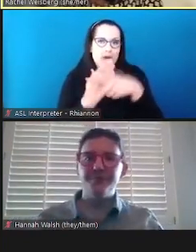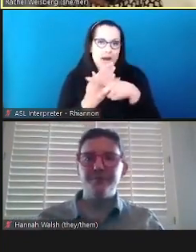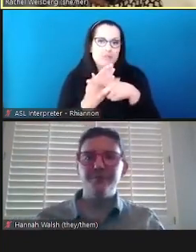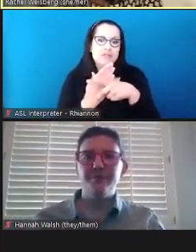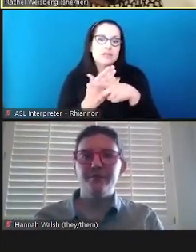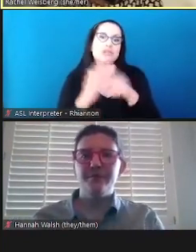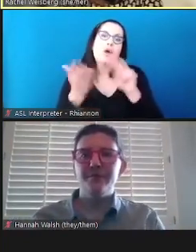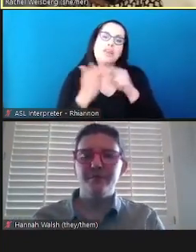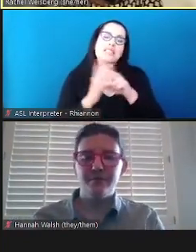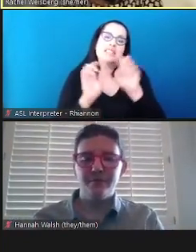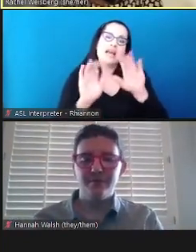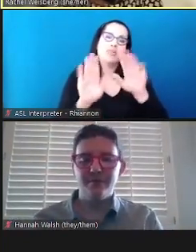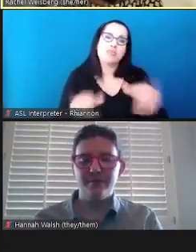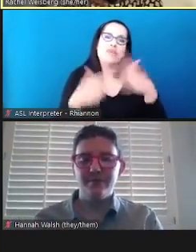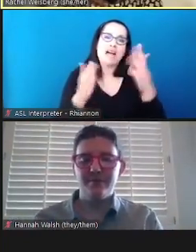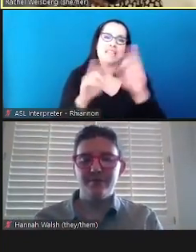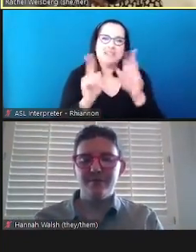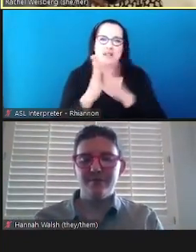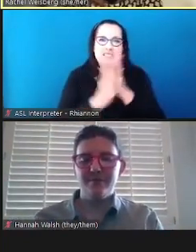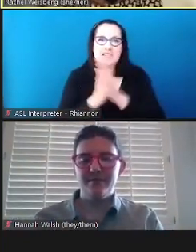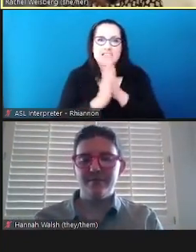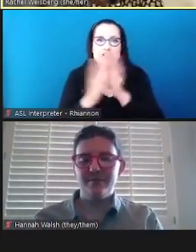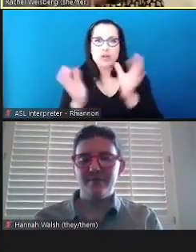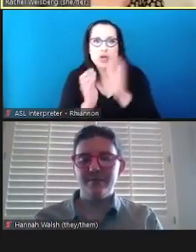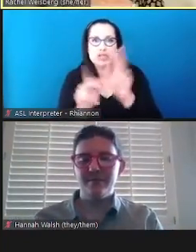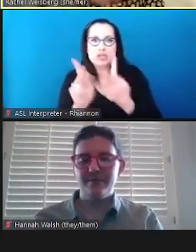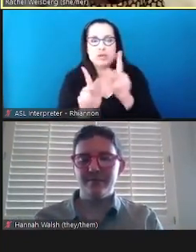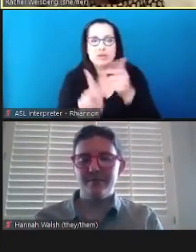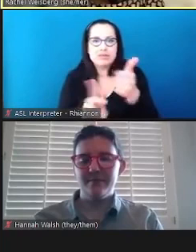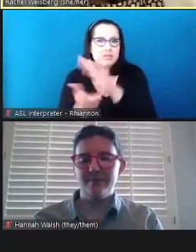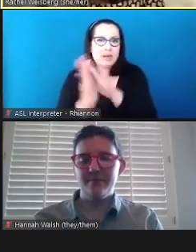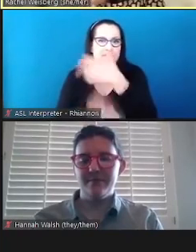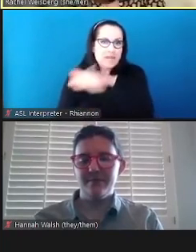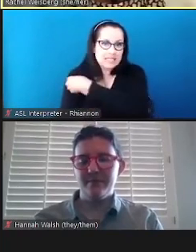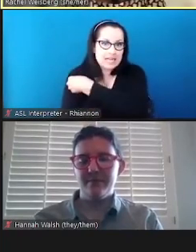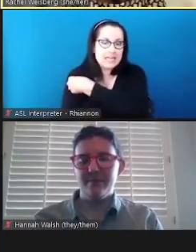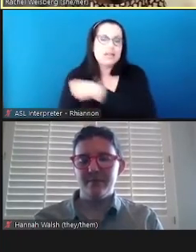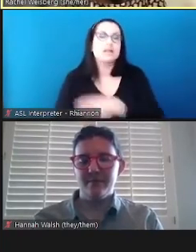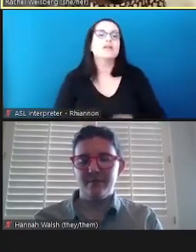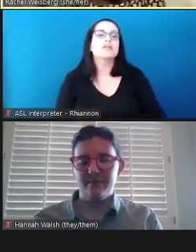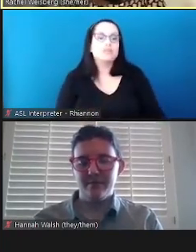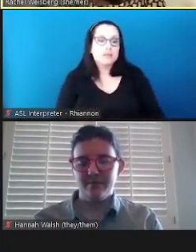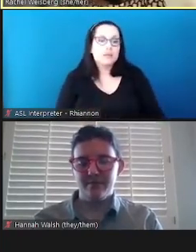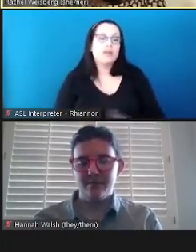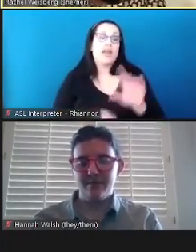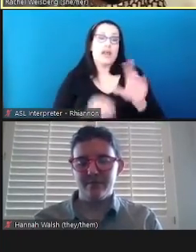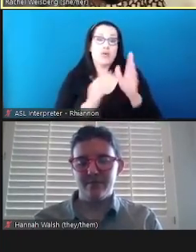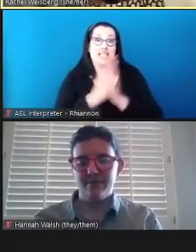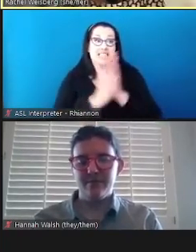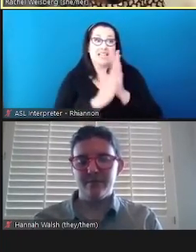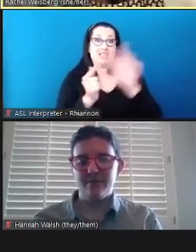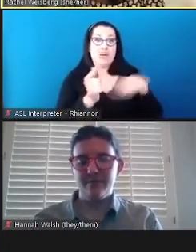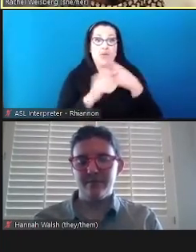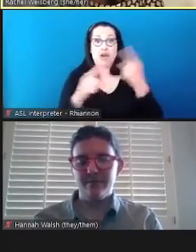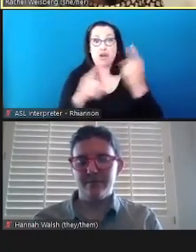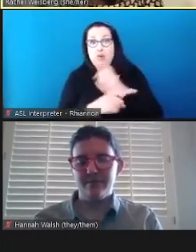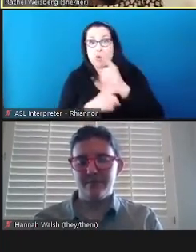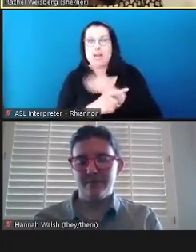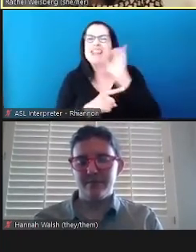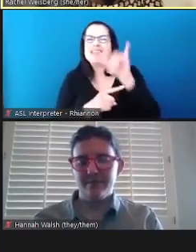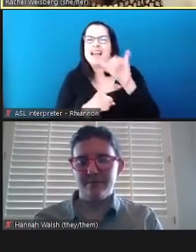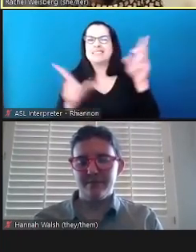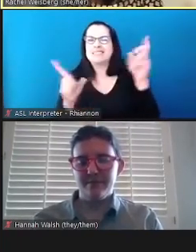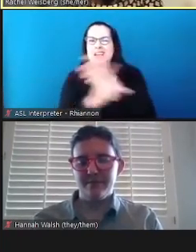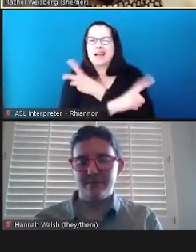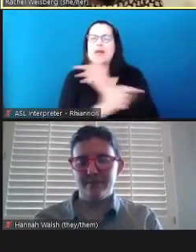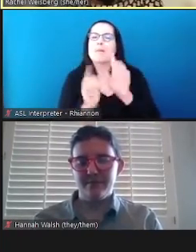get COVID-19 vaccines. When incentives are okay is something that's a little bit more complicated, and we'll talk about that in a little bit